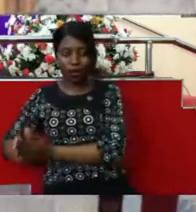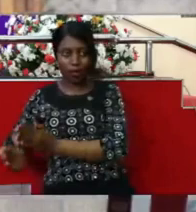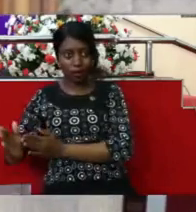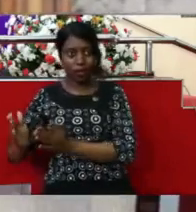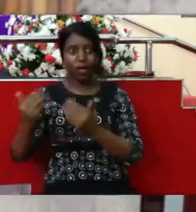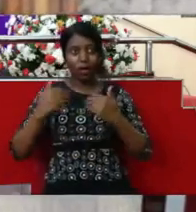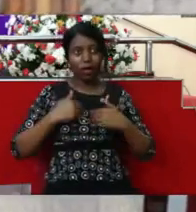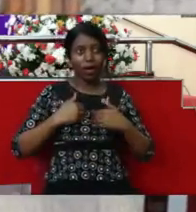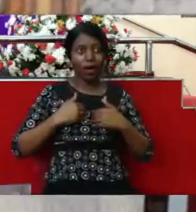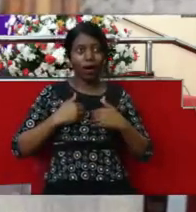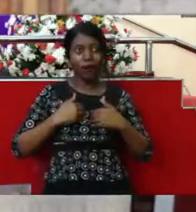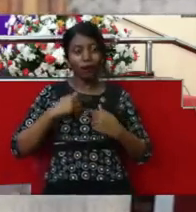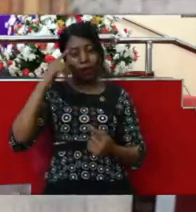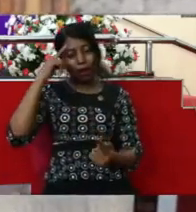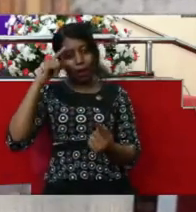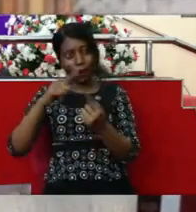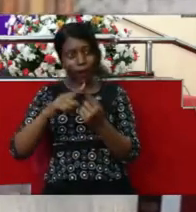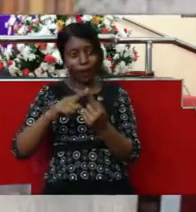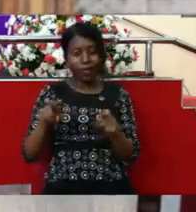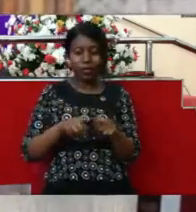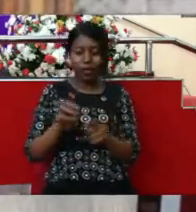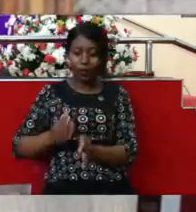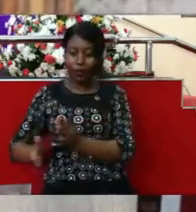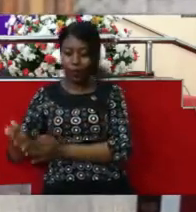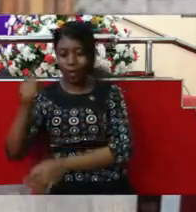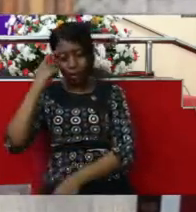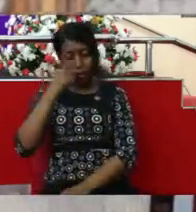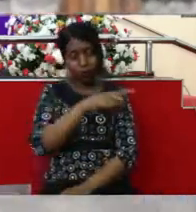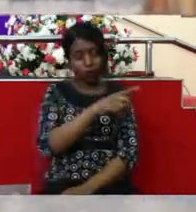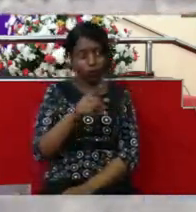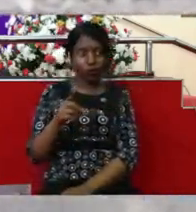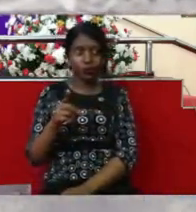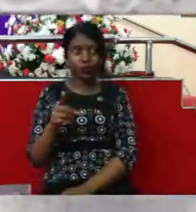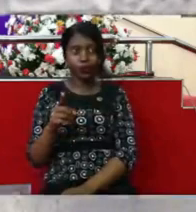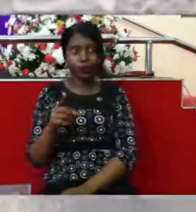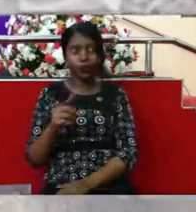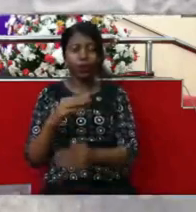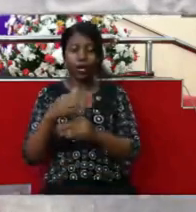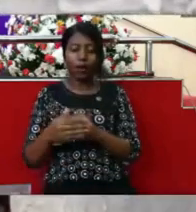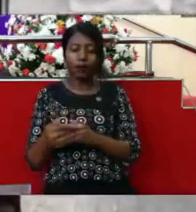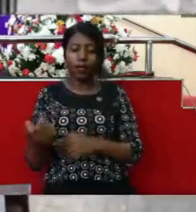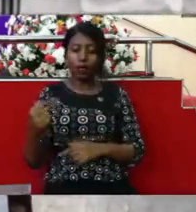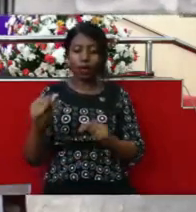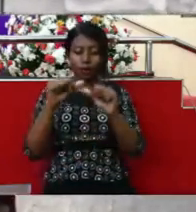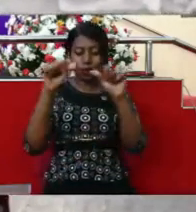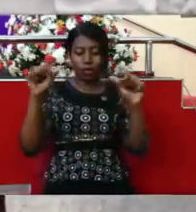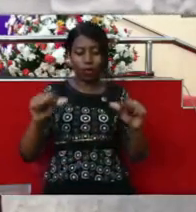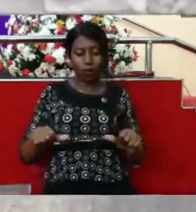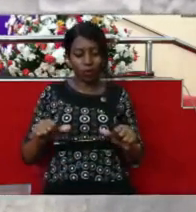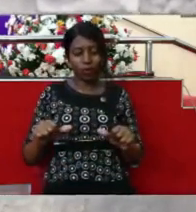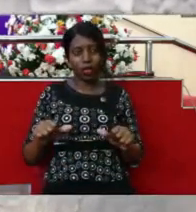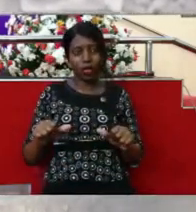purpose for you and a plan. Na Mungu ako na mpango na kusudi. After you come into this altar and you are equipped. Baada